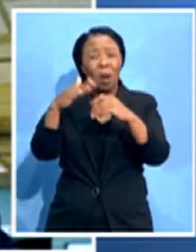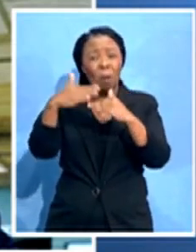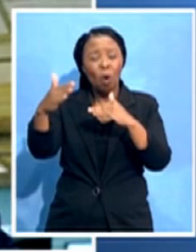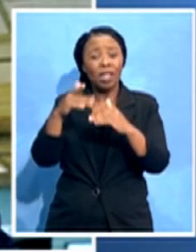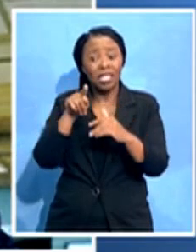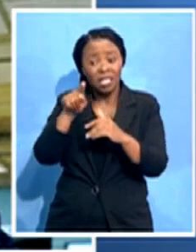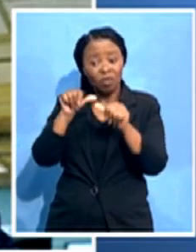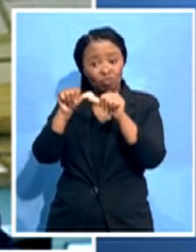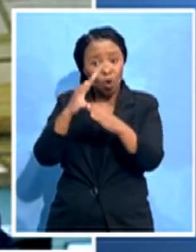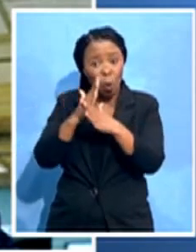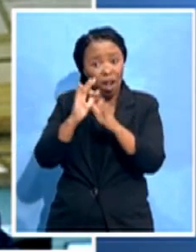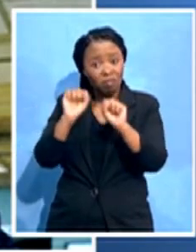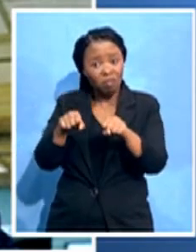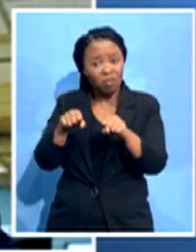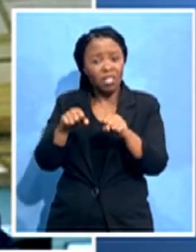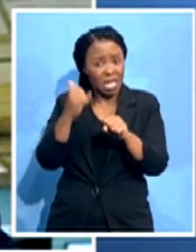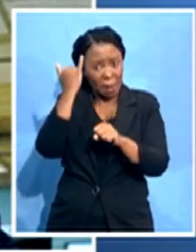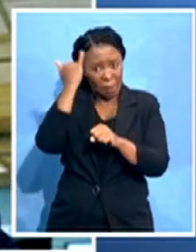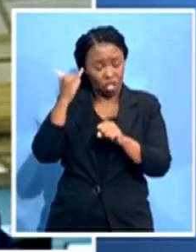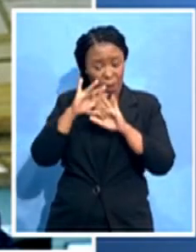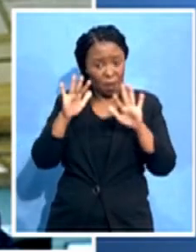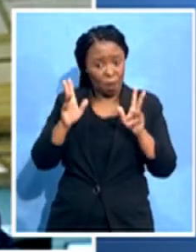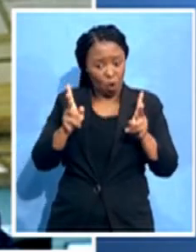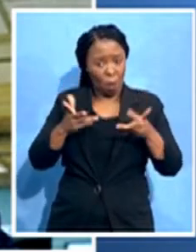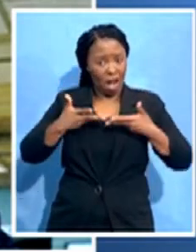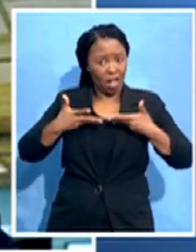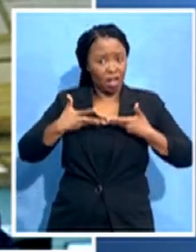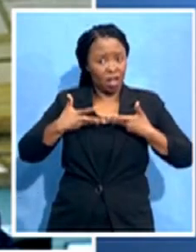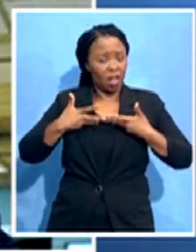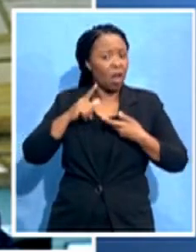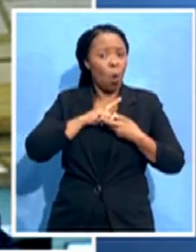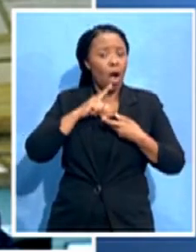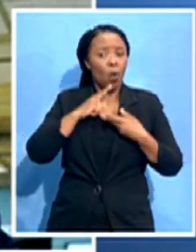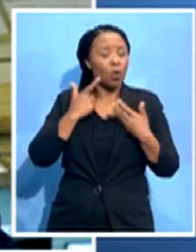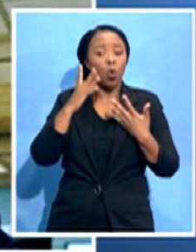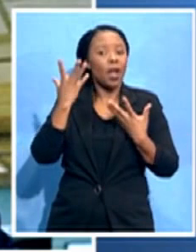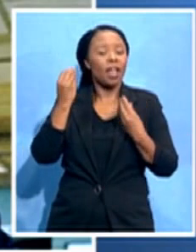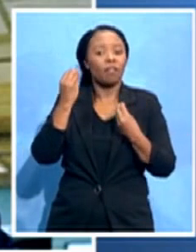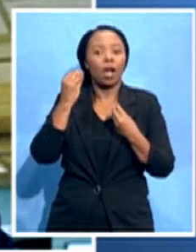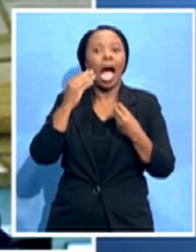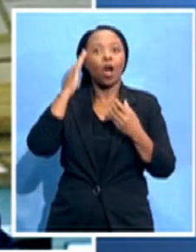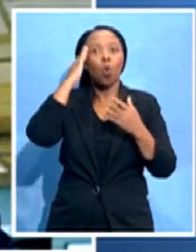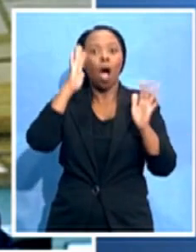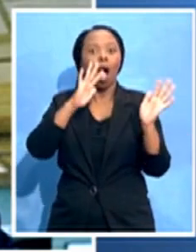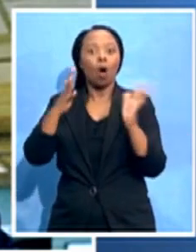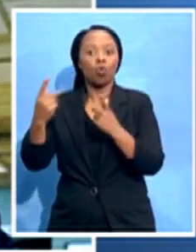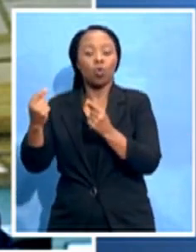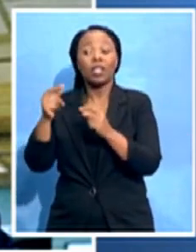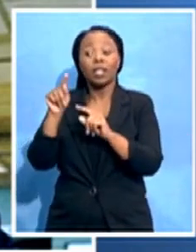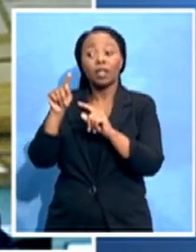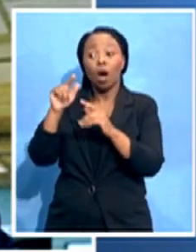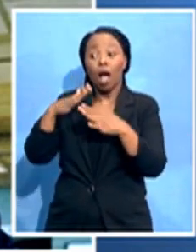ourselves, because we don't have a know-how, they know better. And therefore, that is why it is important for